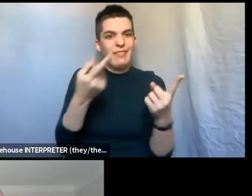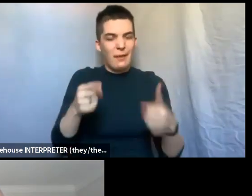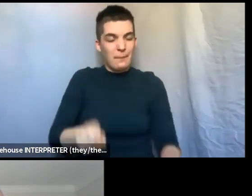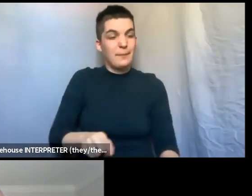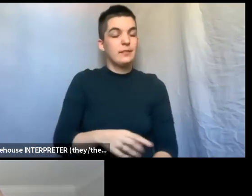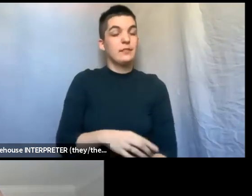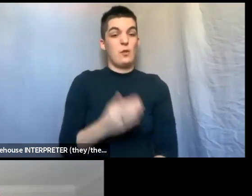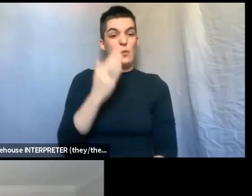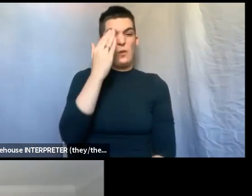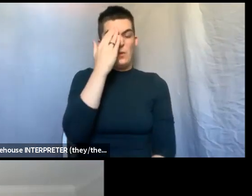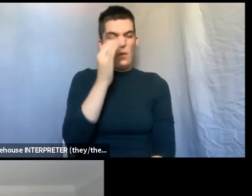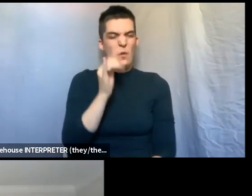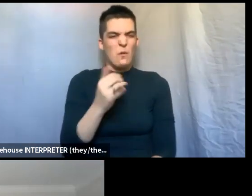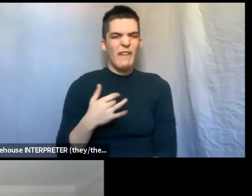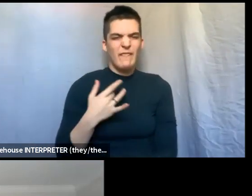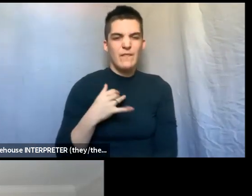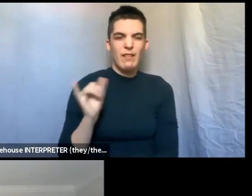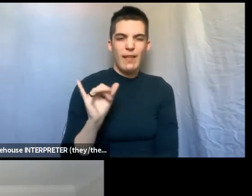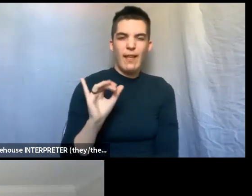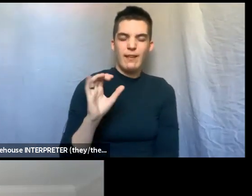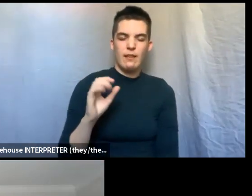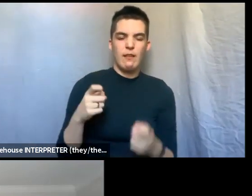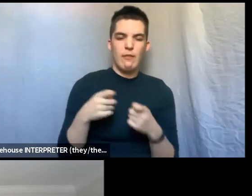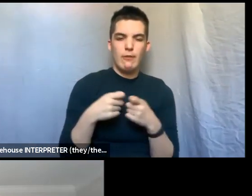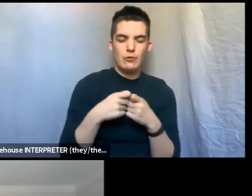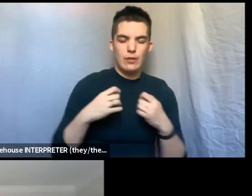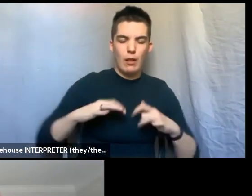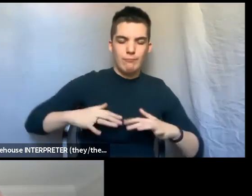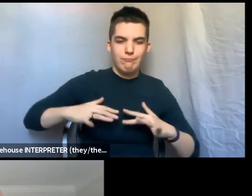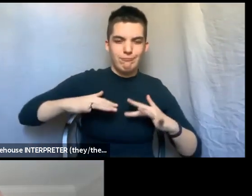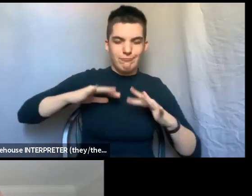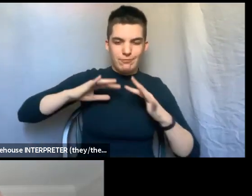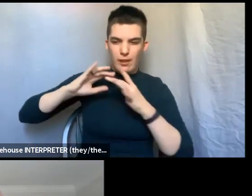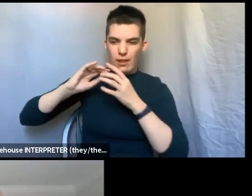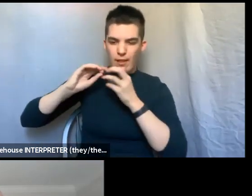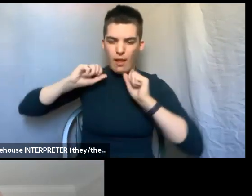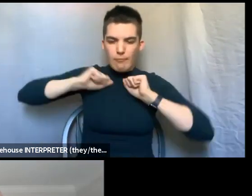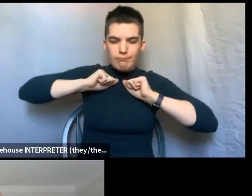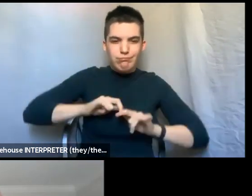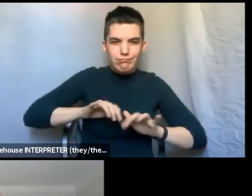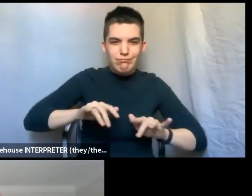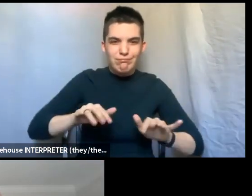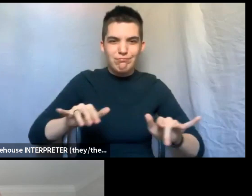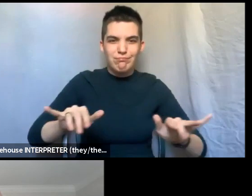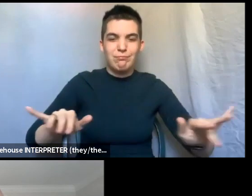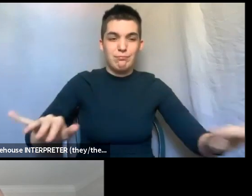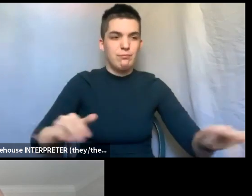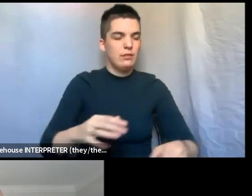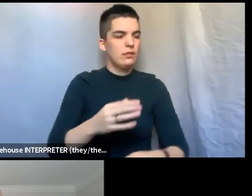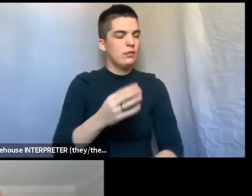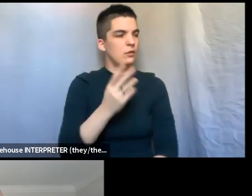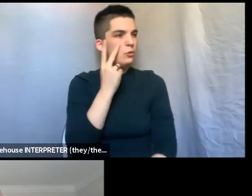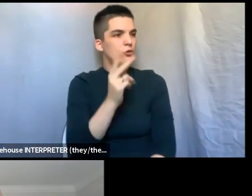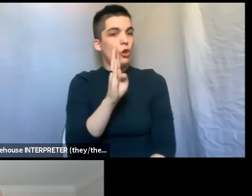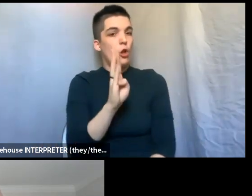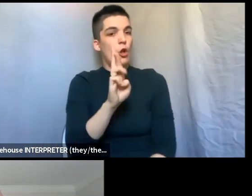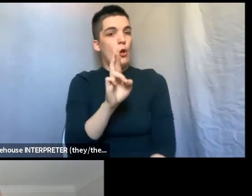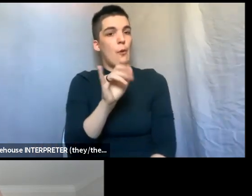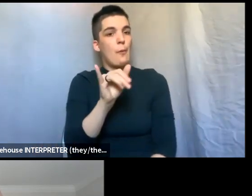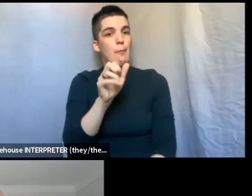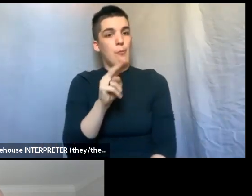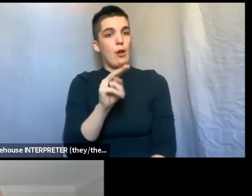effect it's had on people for thousands of years. You felt it when you saw Brian Dennehy, may he rest in peace, this